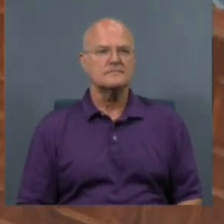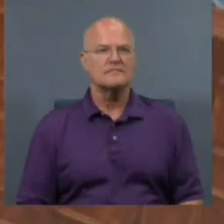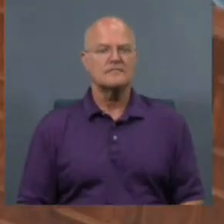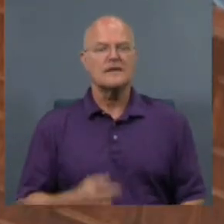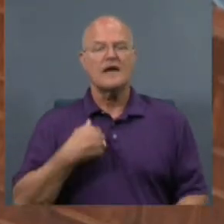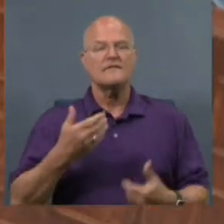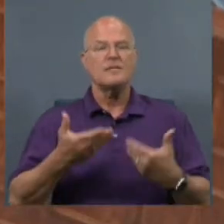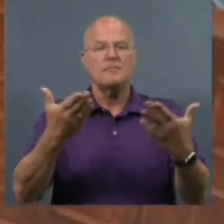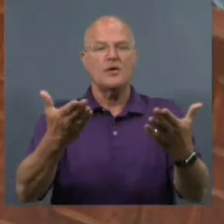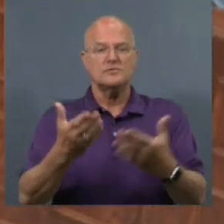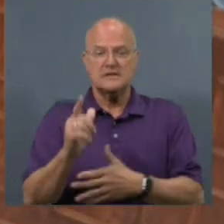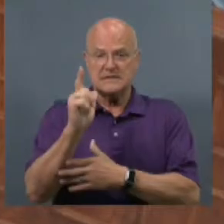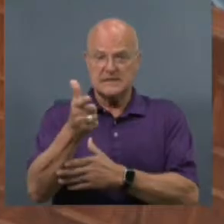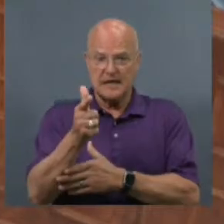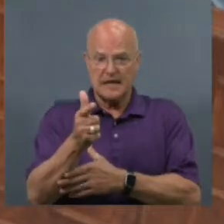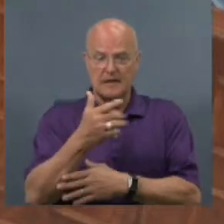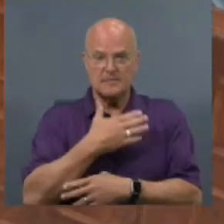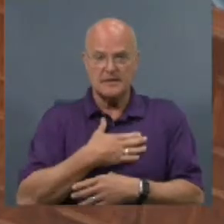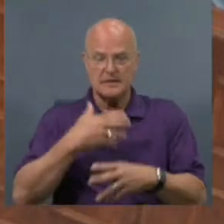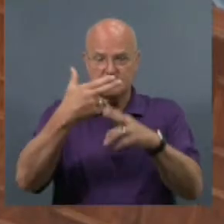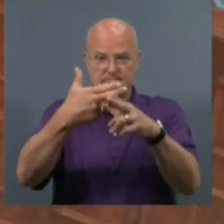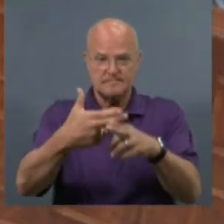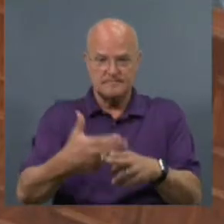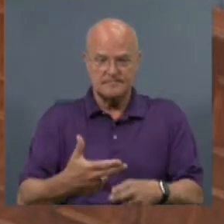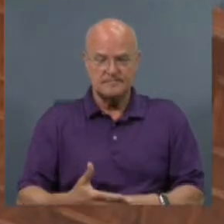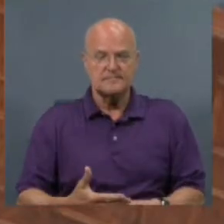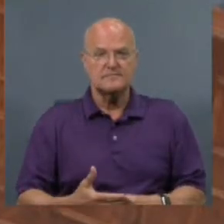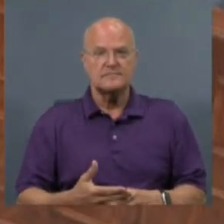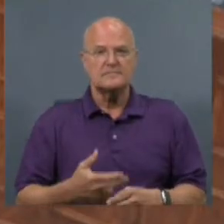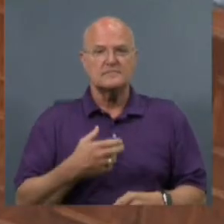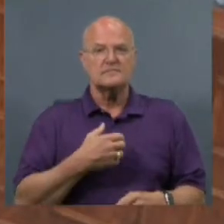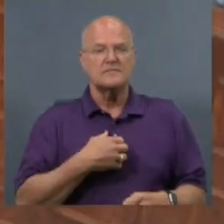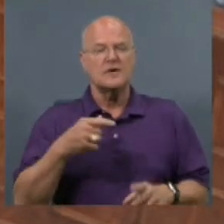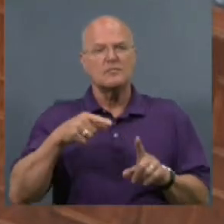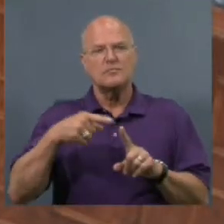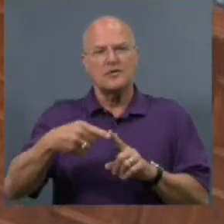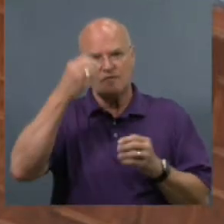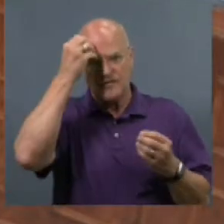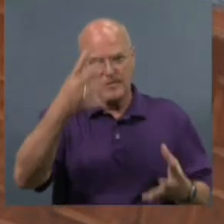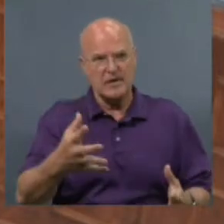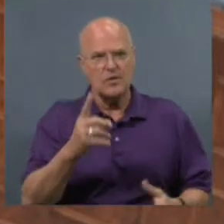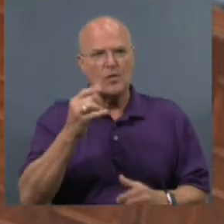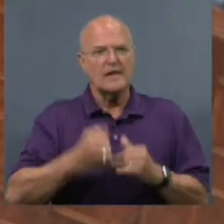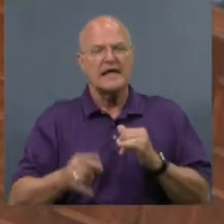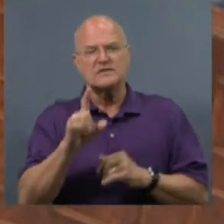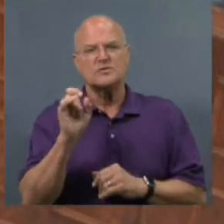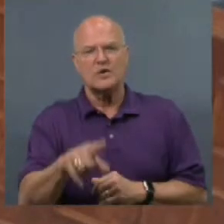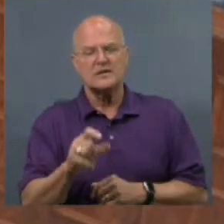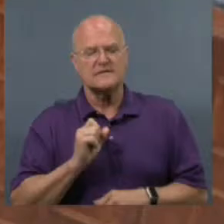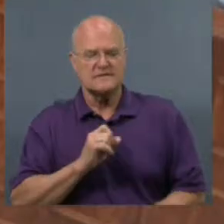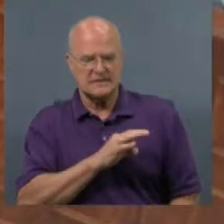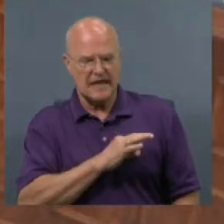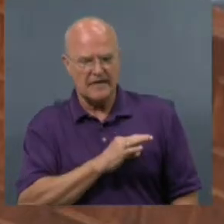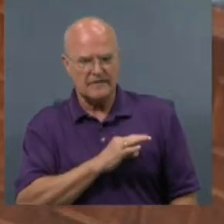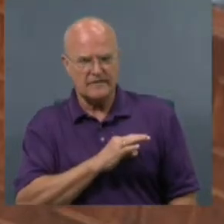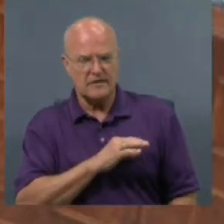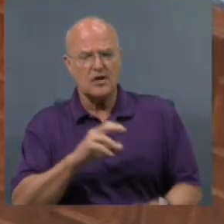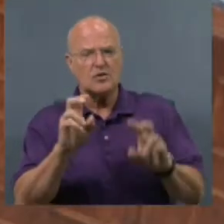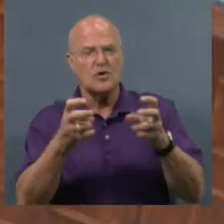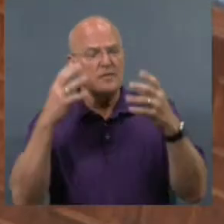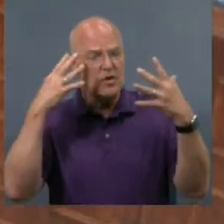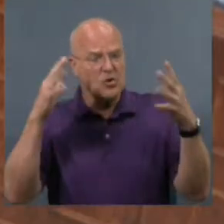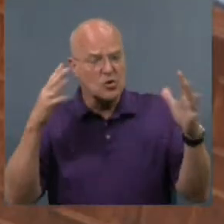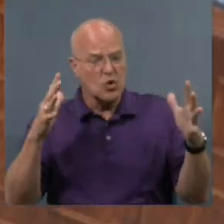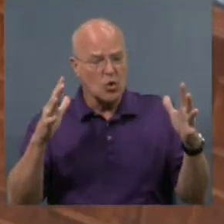I have a motion and a second. May I please get a roll call vote? Mr. Chair, I'm sorry, point of Yes, I'm sorry. information. One last question of staff. In terms of the